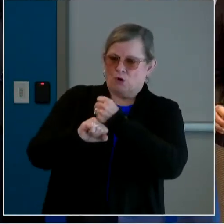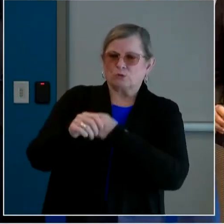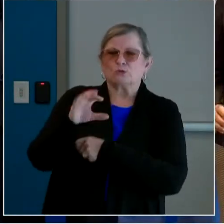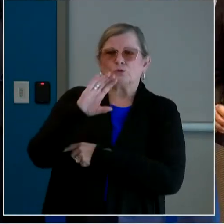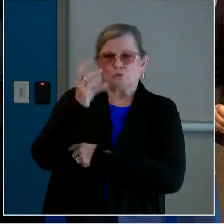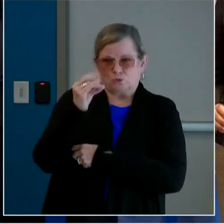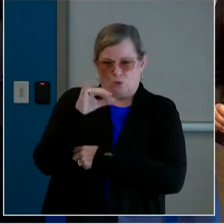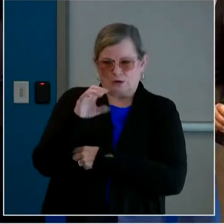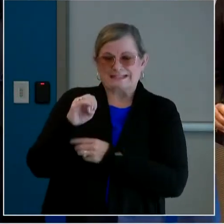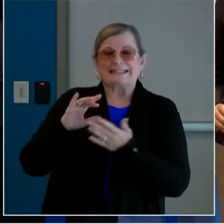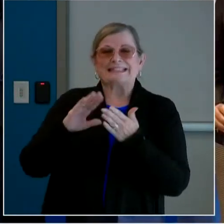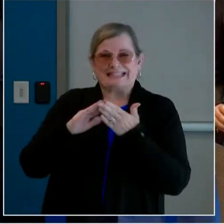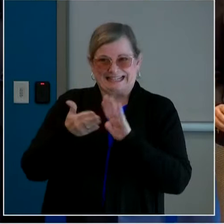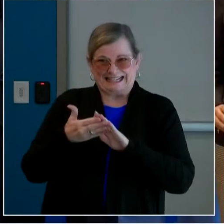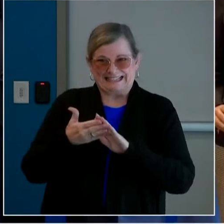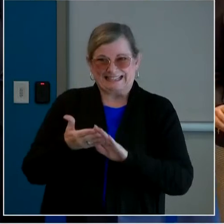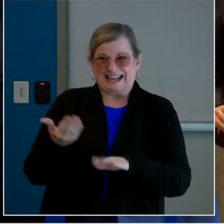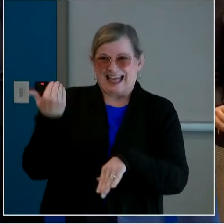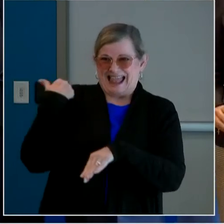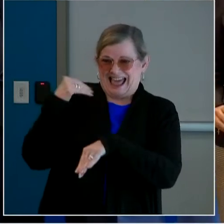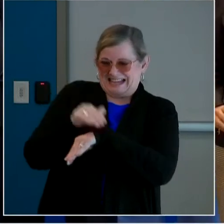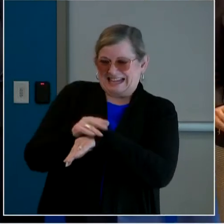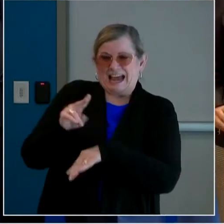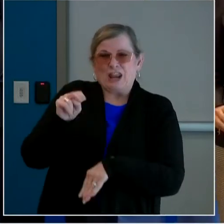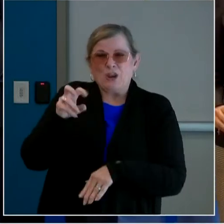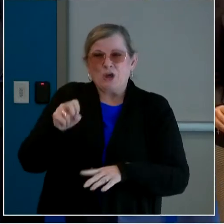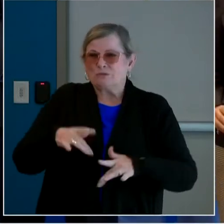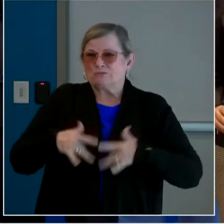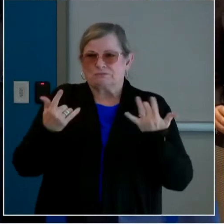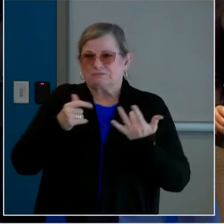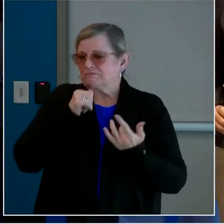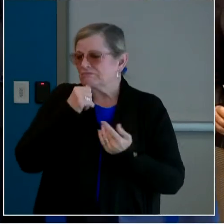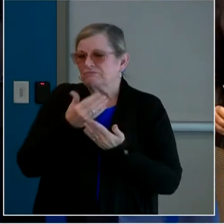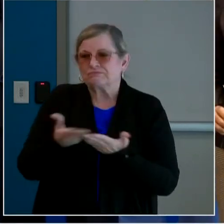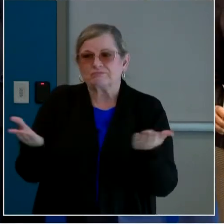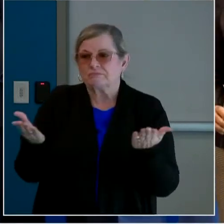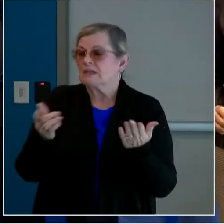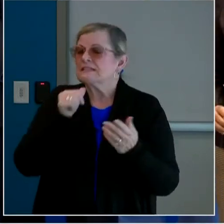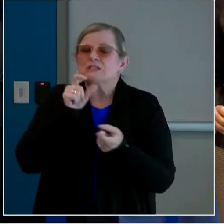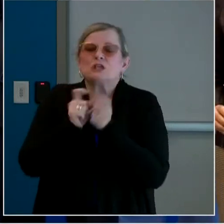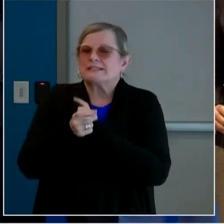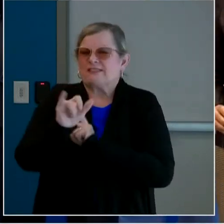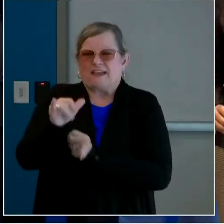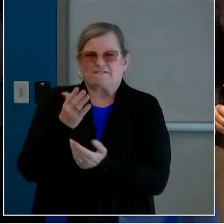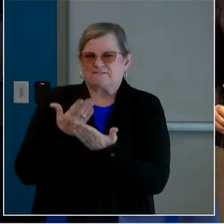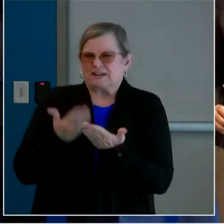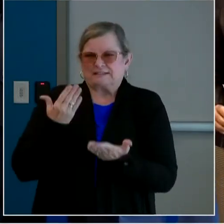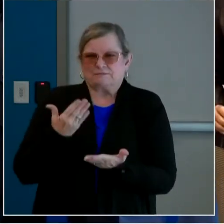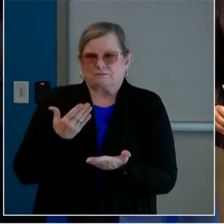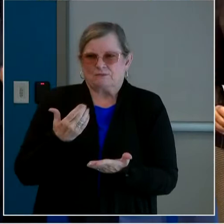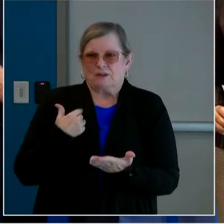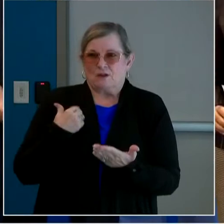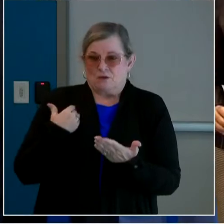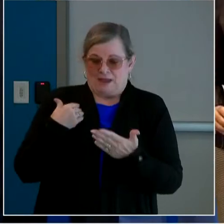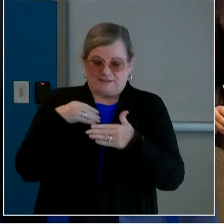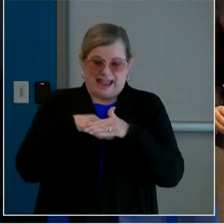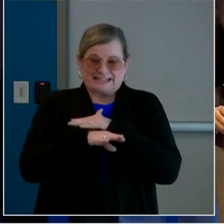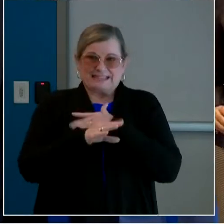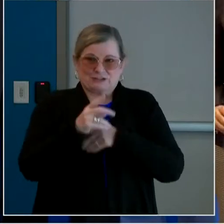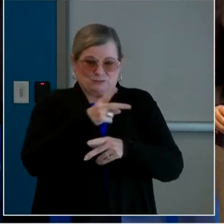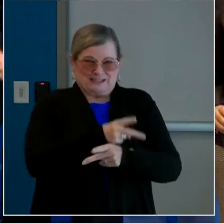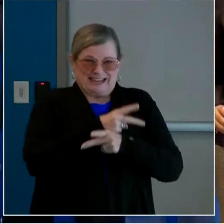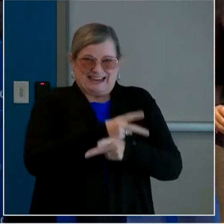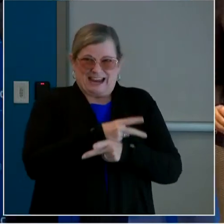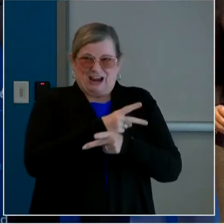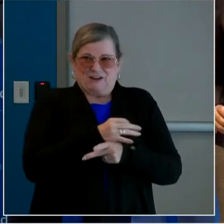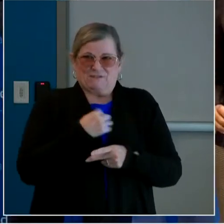night's news didn't change that. Women still have access to care in D.C. We are ready to